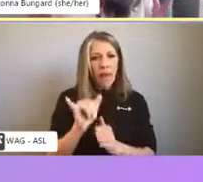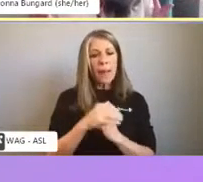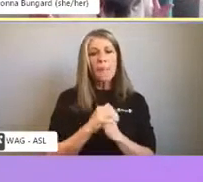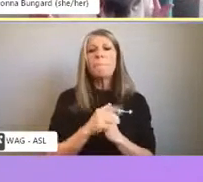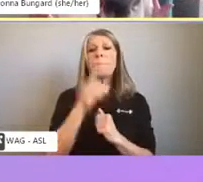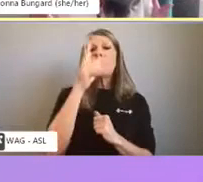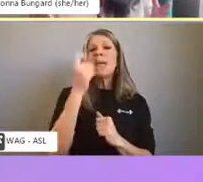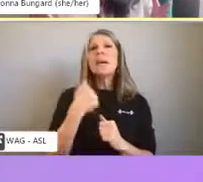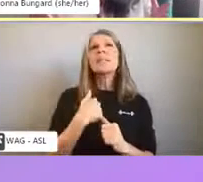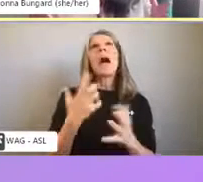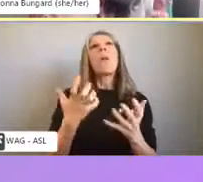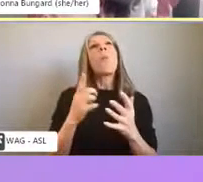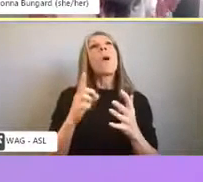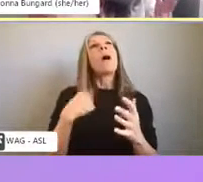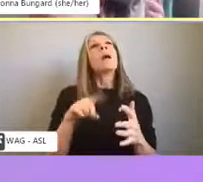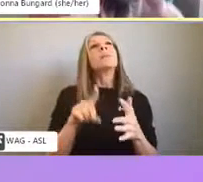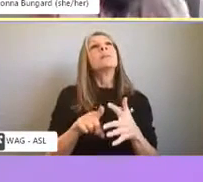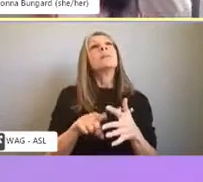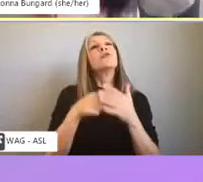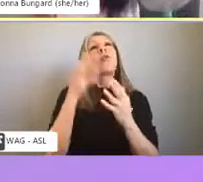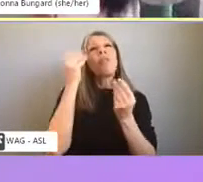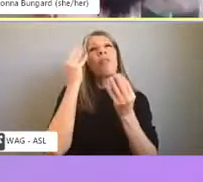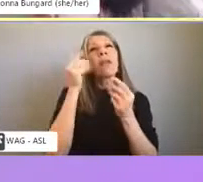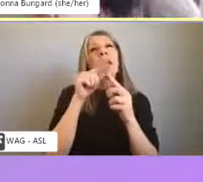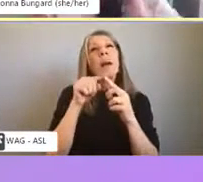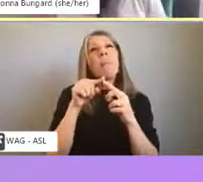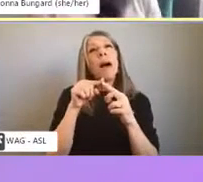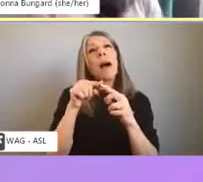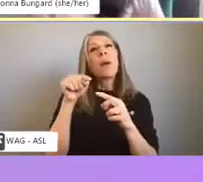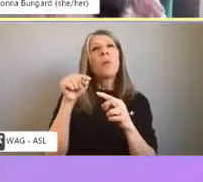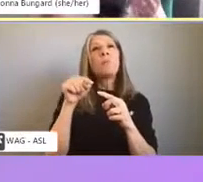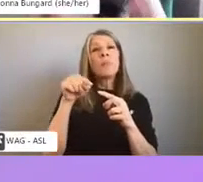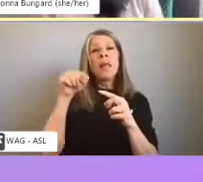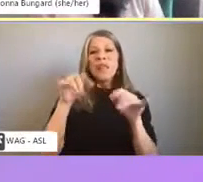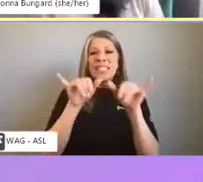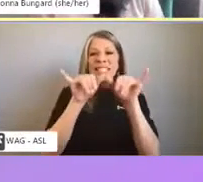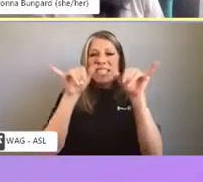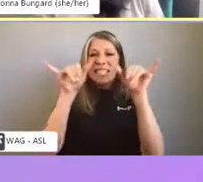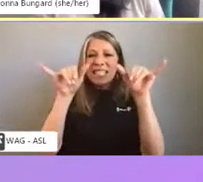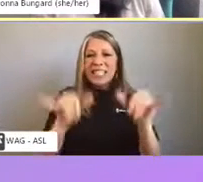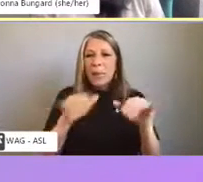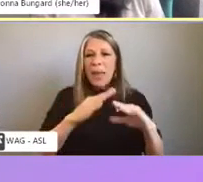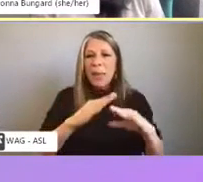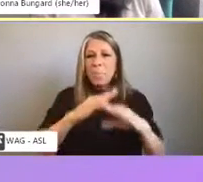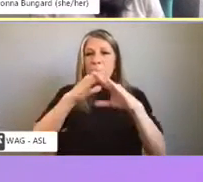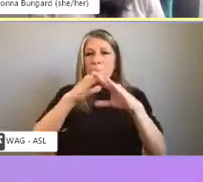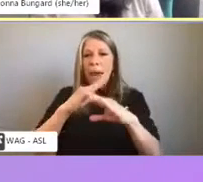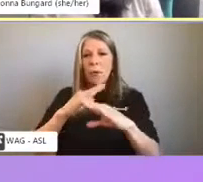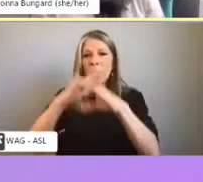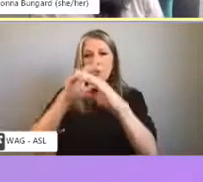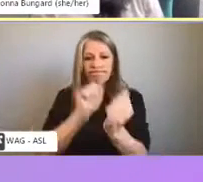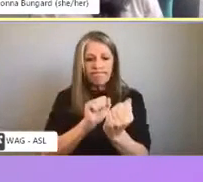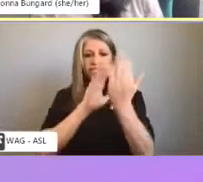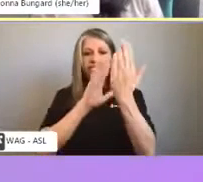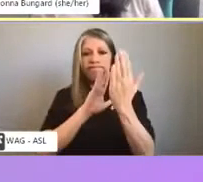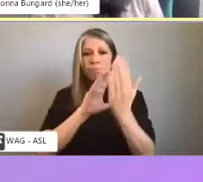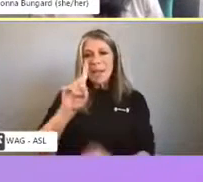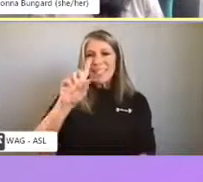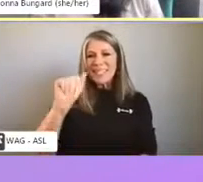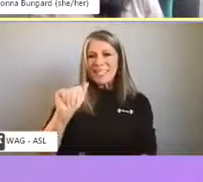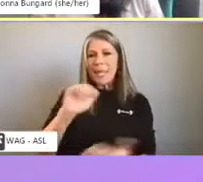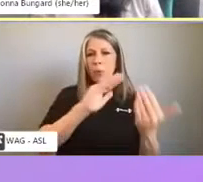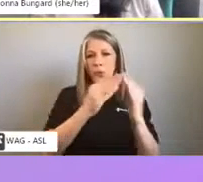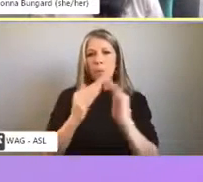us to start thinking about and frame this as the systemic barriers faced by the disabled